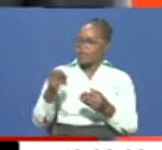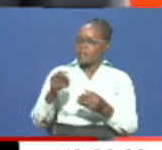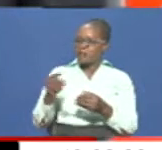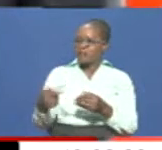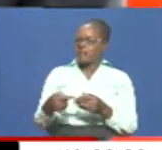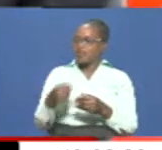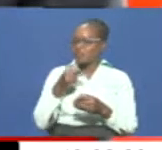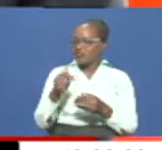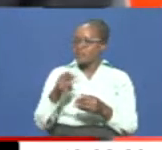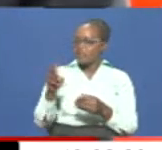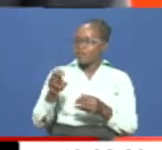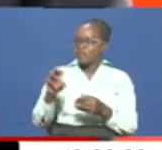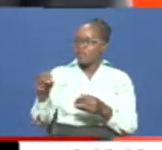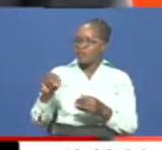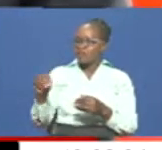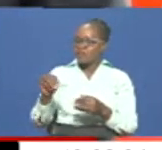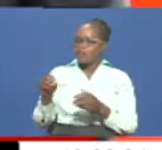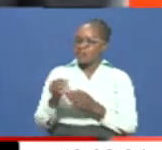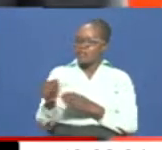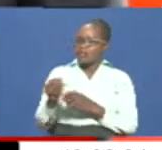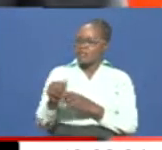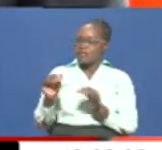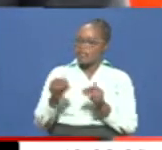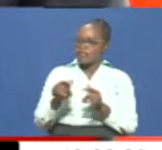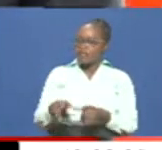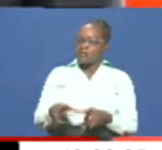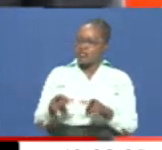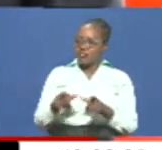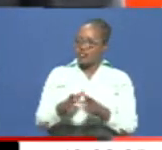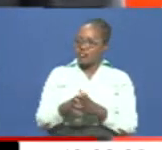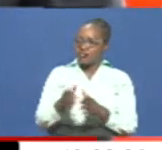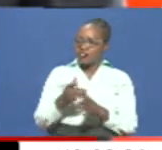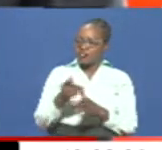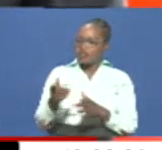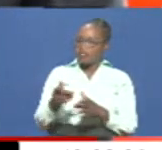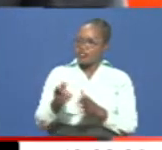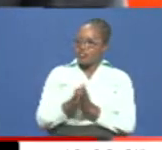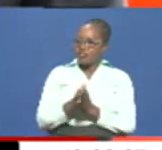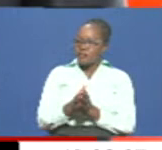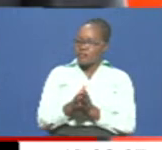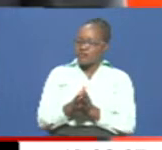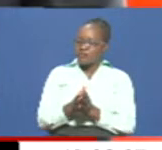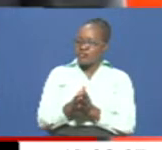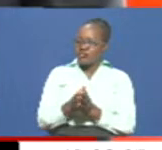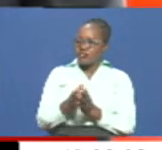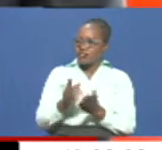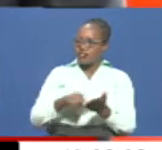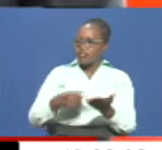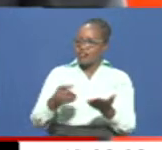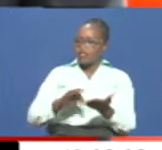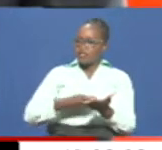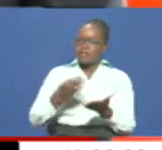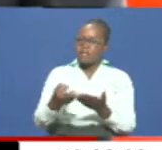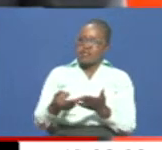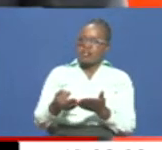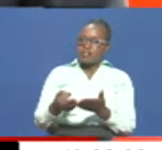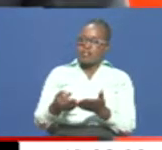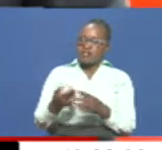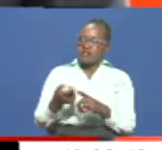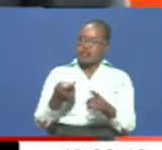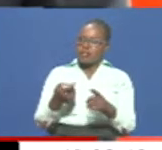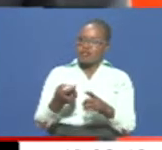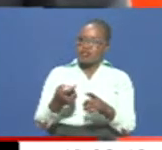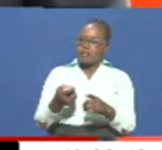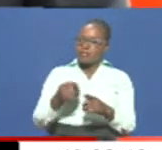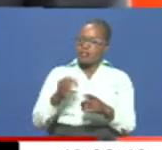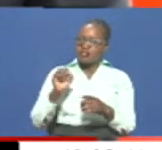$20 million. So we are coming up with a new format where we'll be able to look at businesses, however small, that need whatever kind of funding, from 5,000